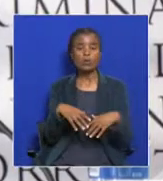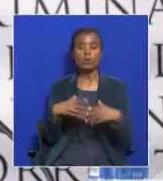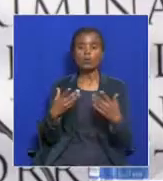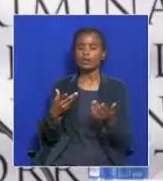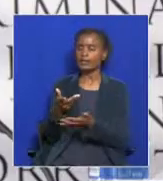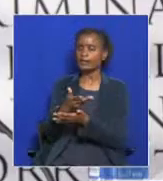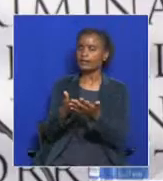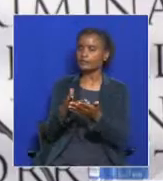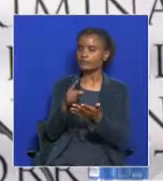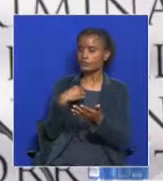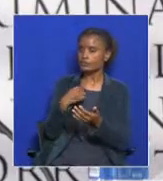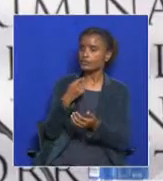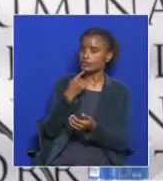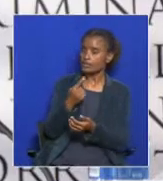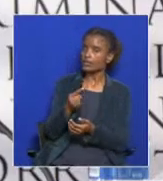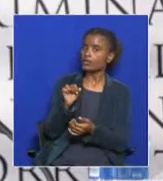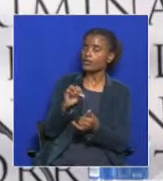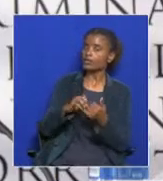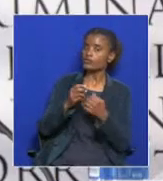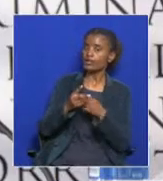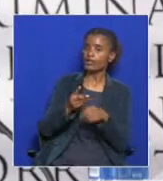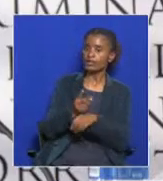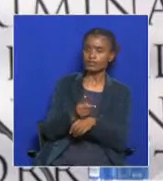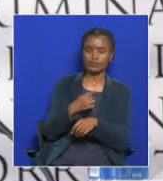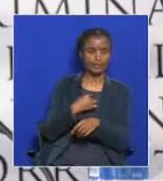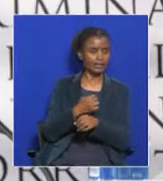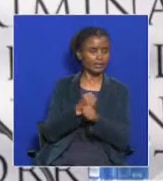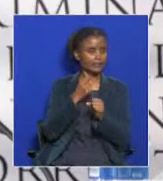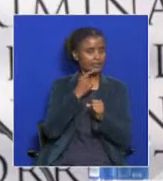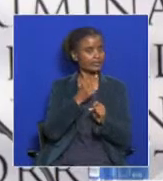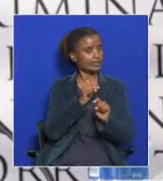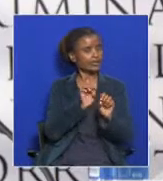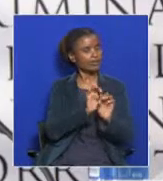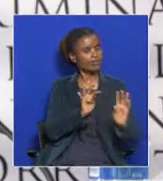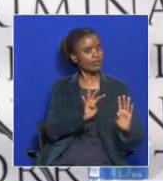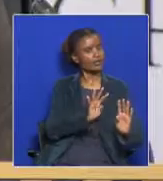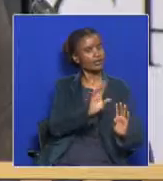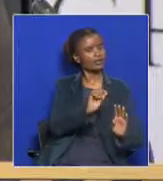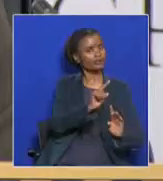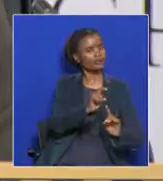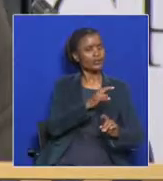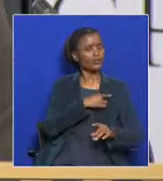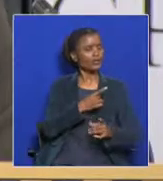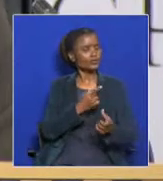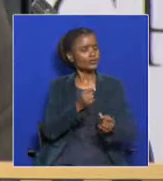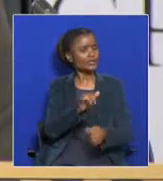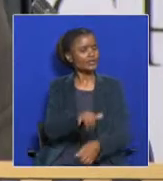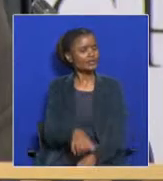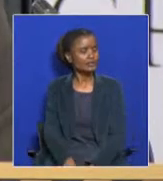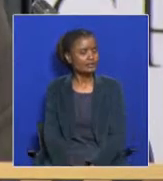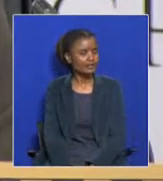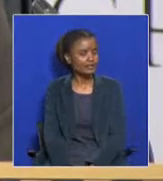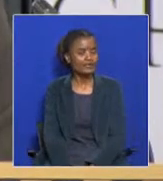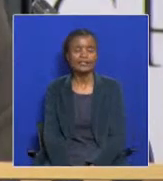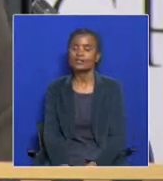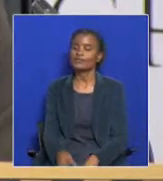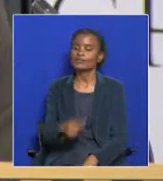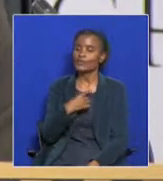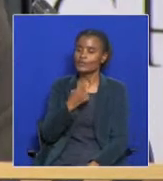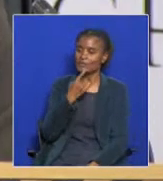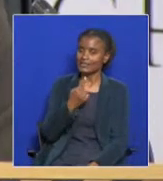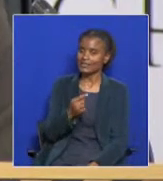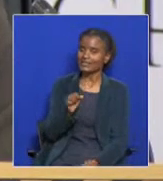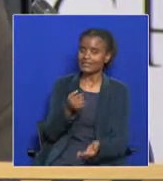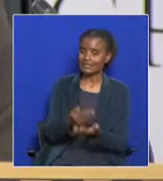never sent you to go ask a panel anything. Why would you be going there? Yeah, that's why I'm saying that the most I can do is recommend him and say that he's suitable